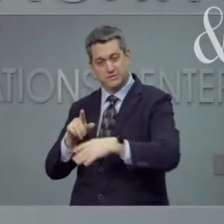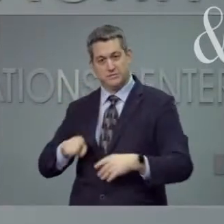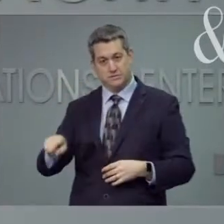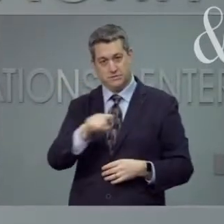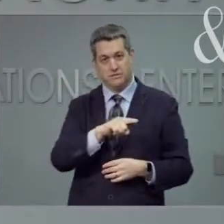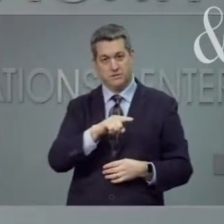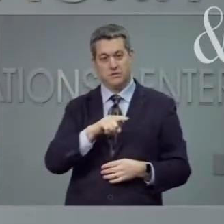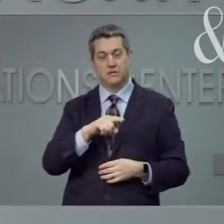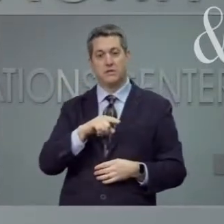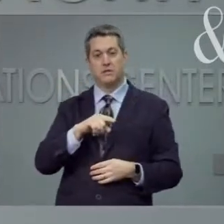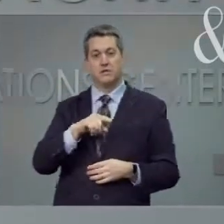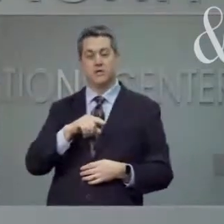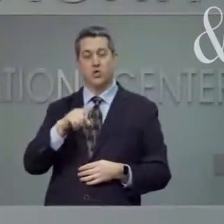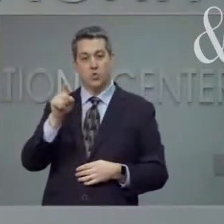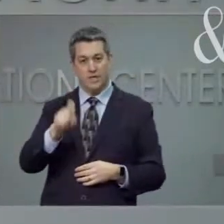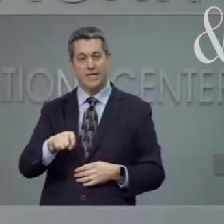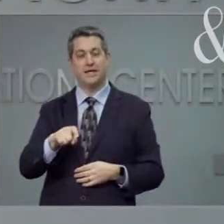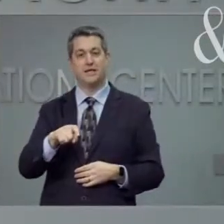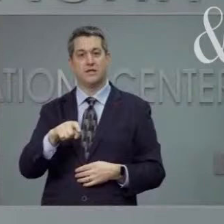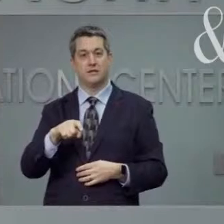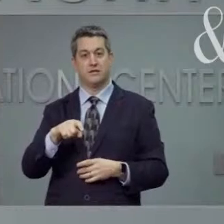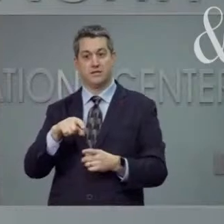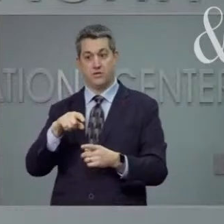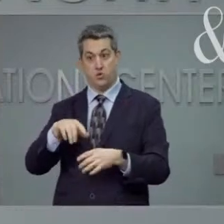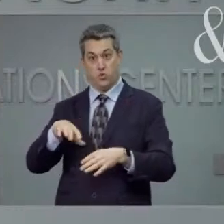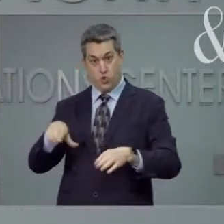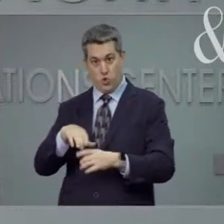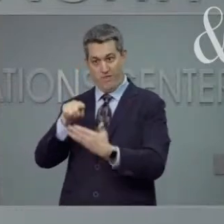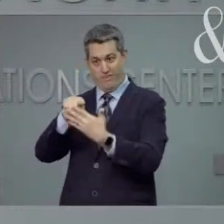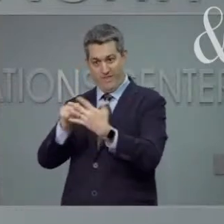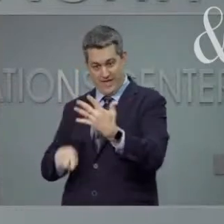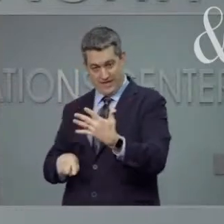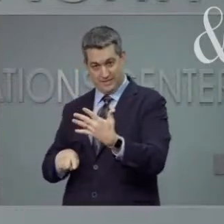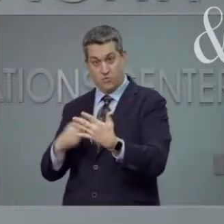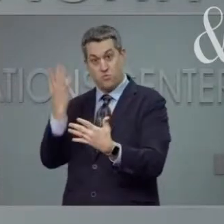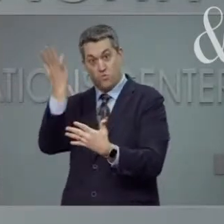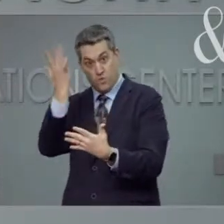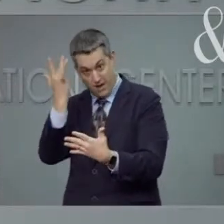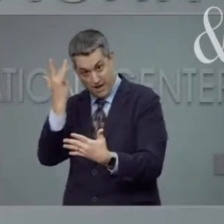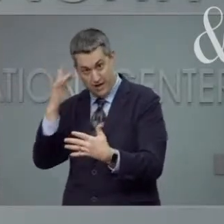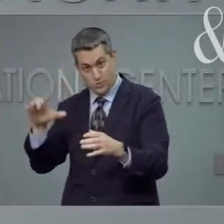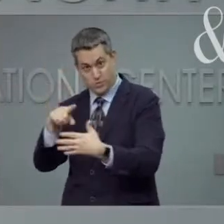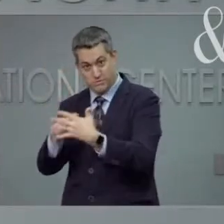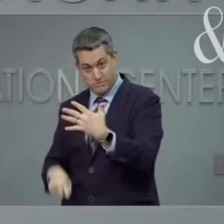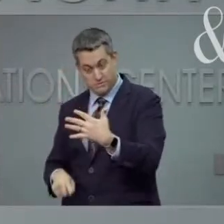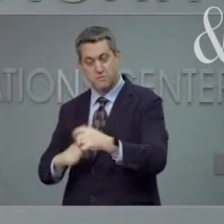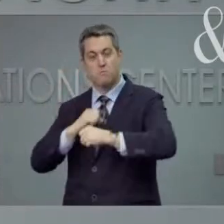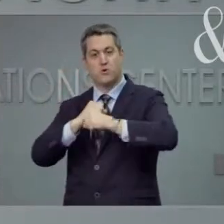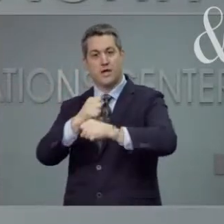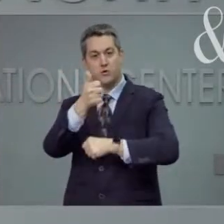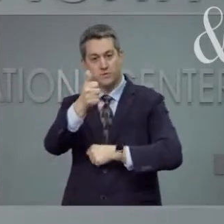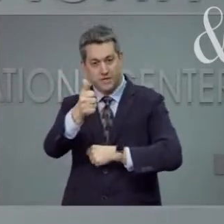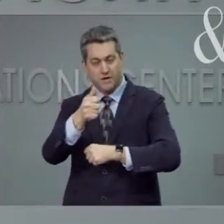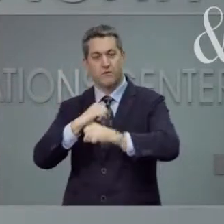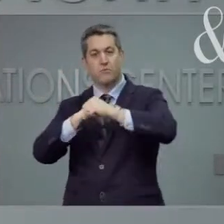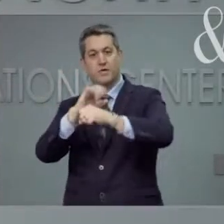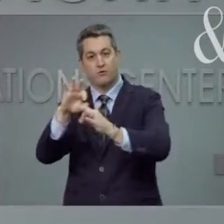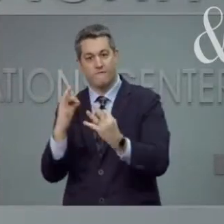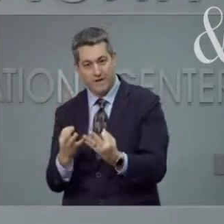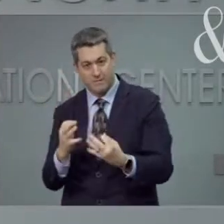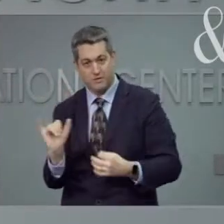that you need to take these steps in order to protect yourself and your family.